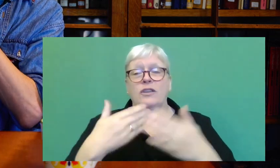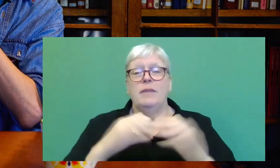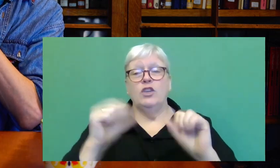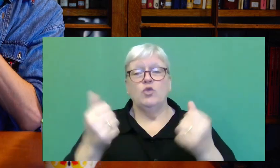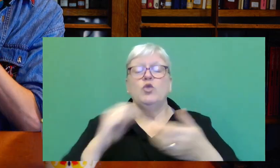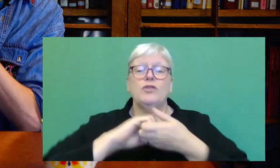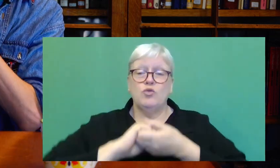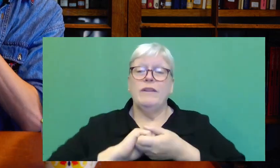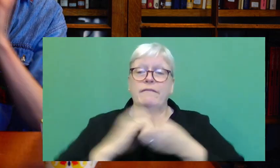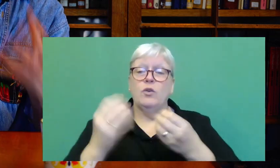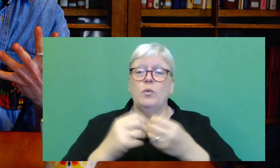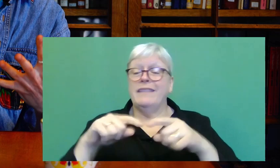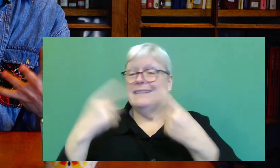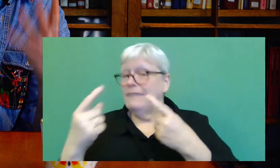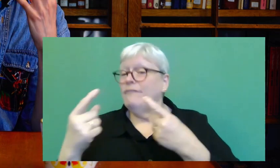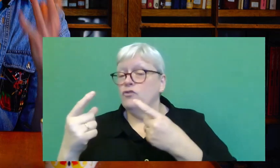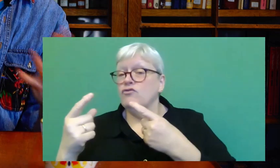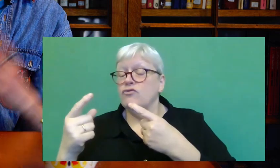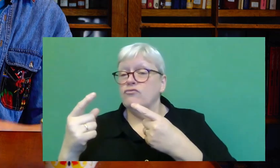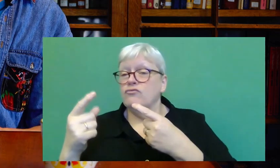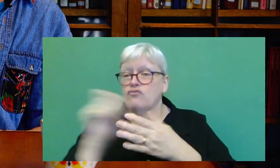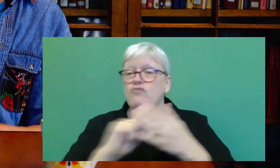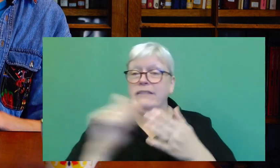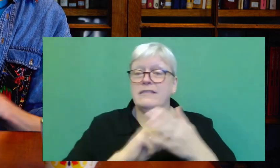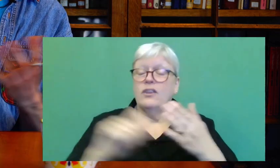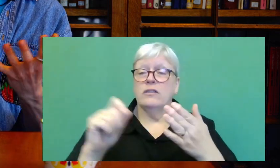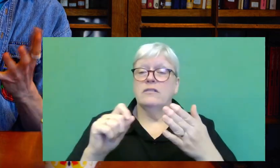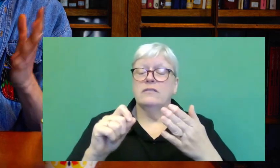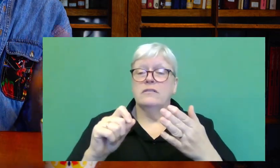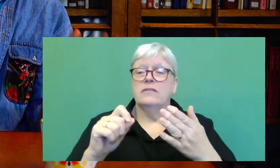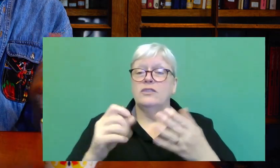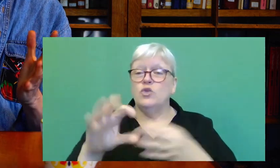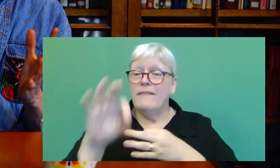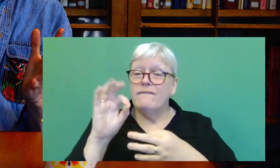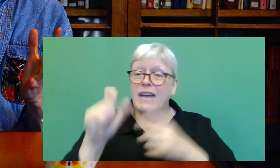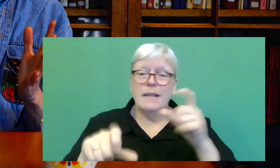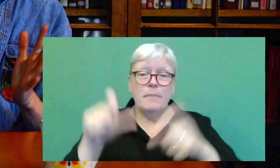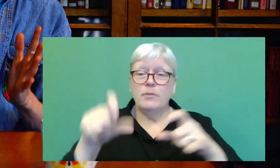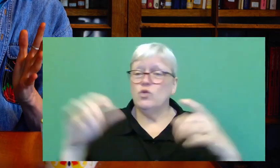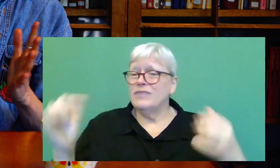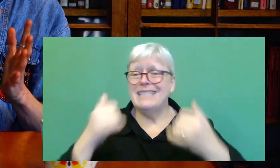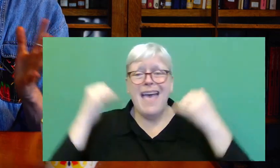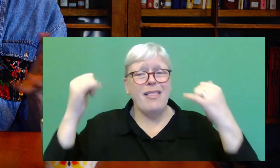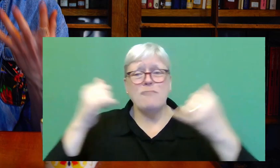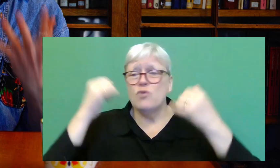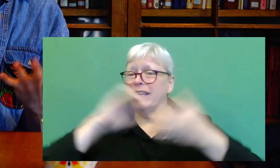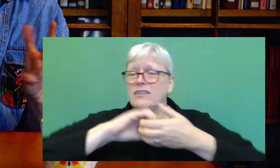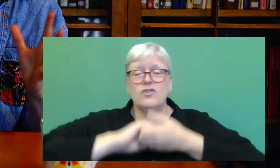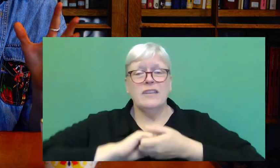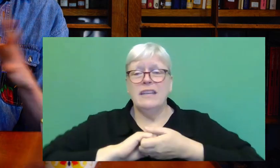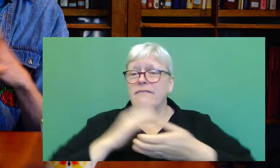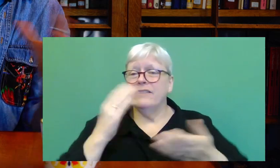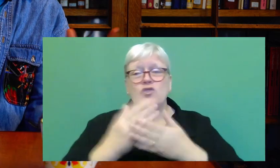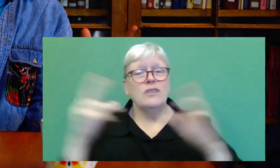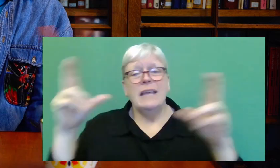Gemma Kearney, and it's all about inviting people to come and celebrate grief in us, because grief is just the missing in loving. You know, we wouldn't be